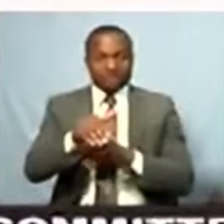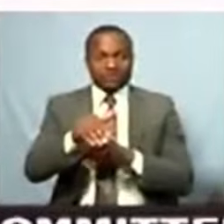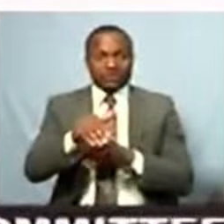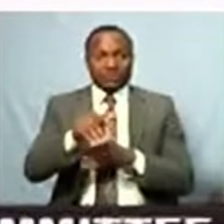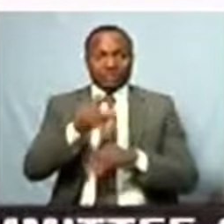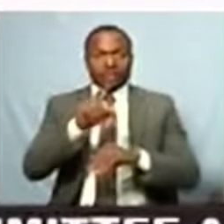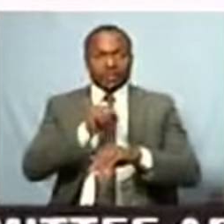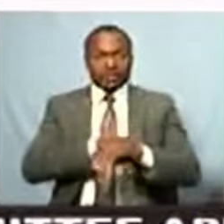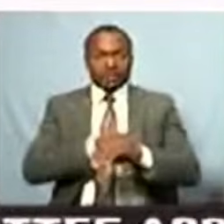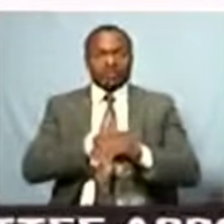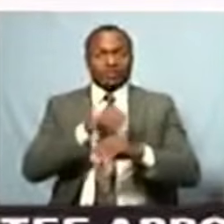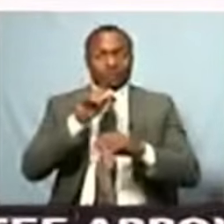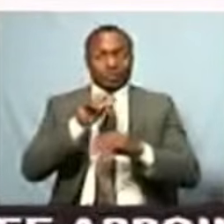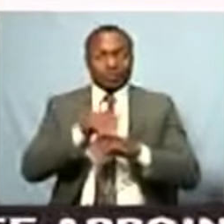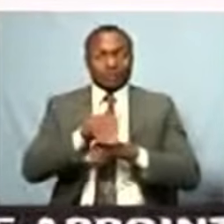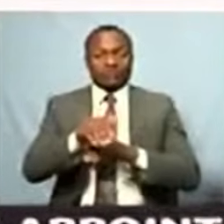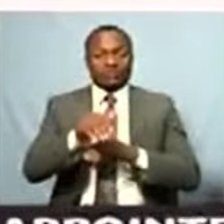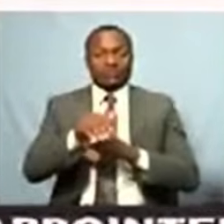nominations are cancelled.